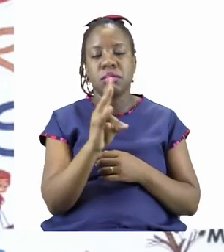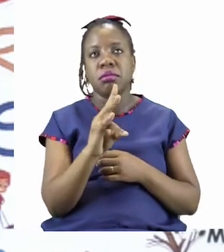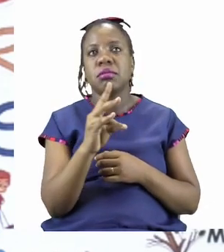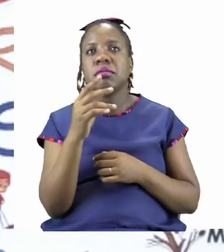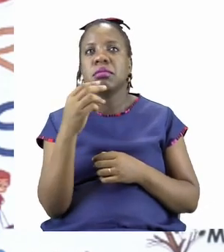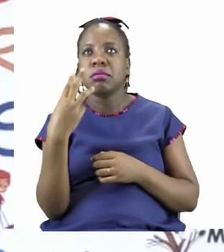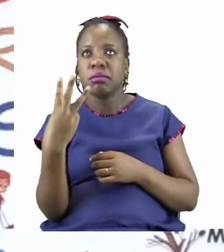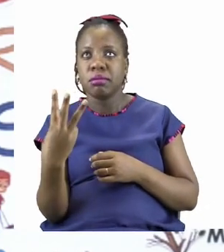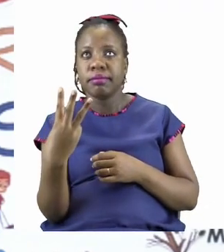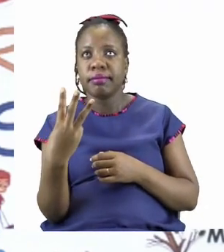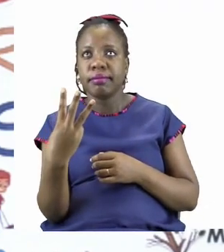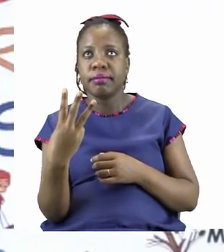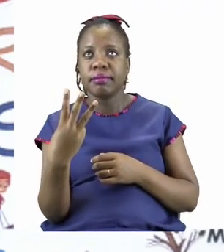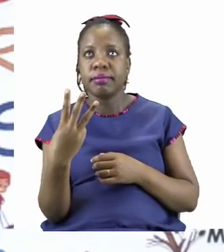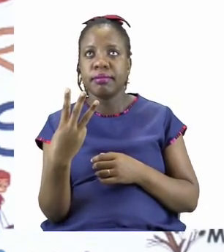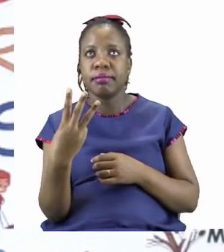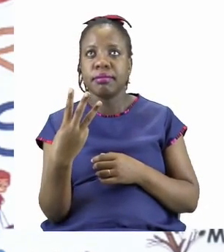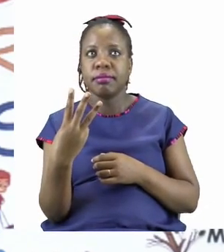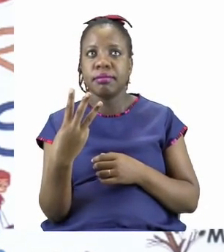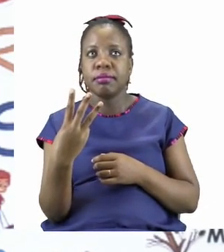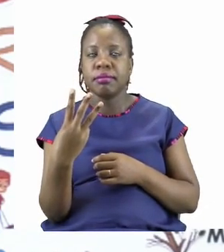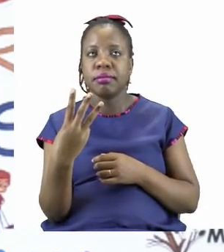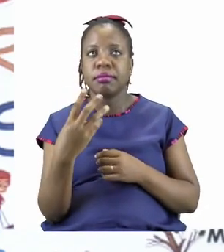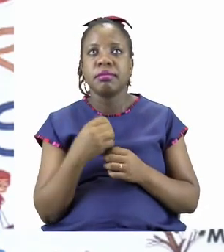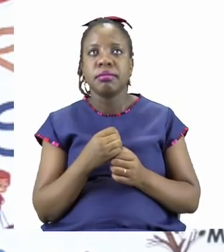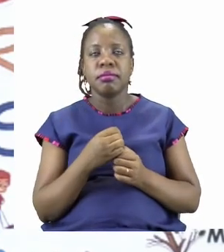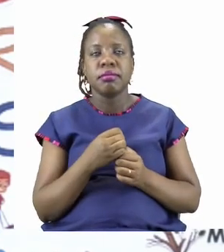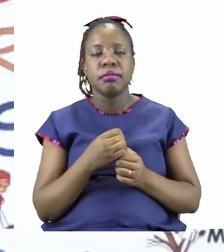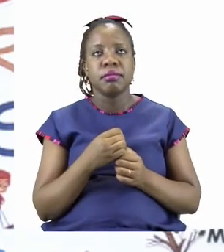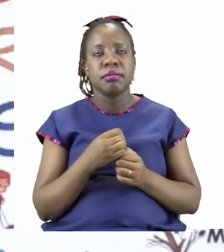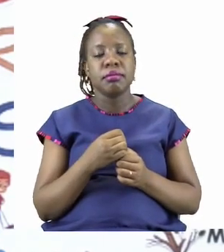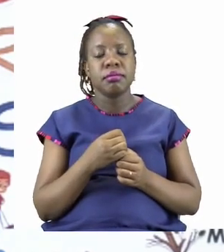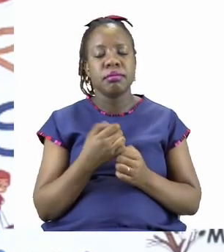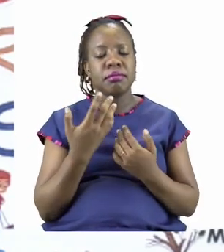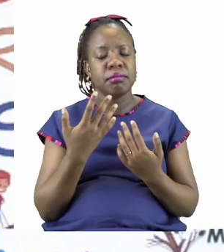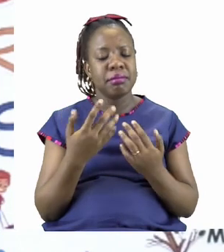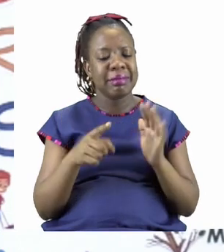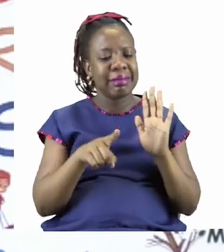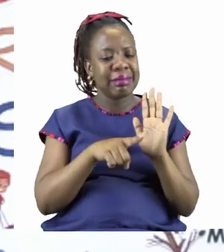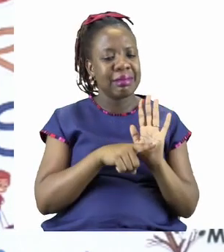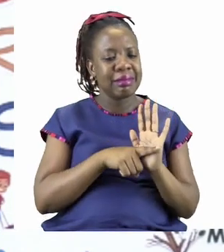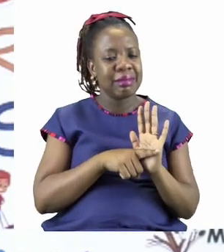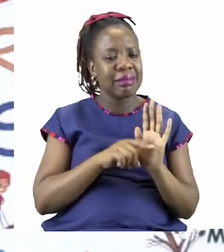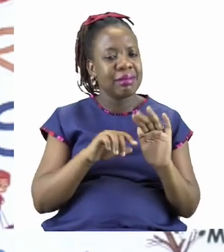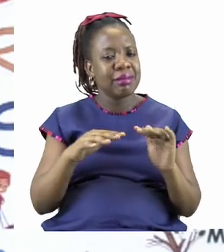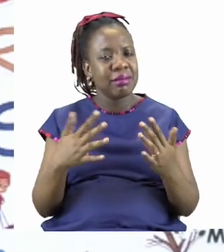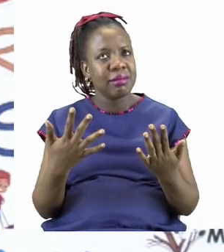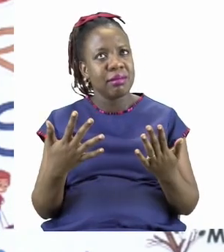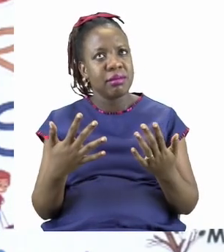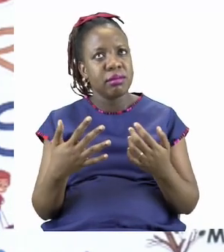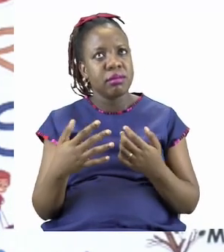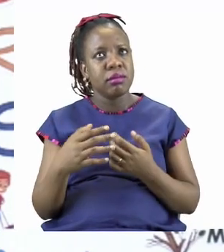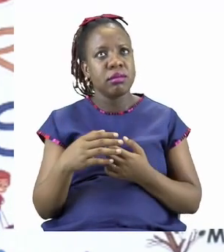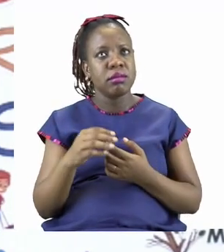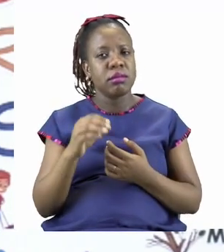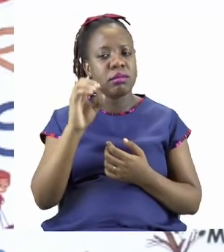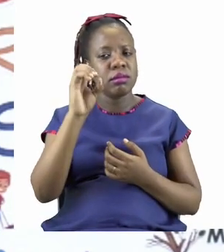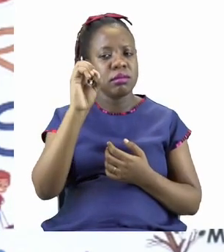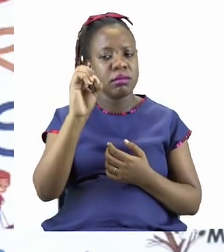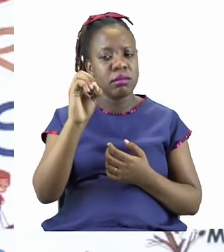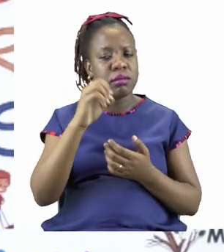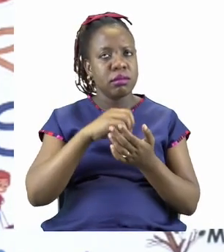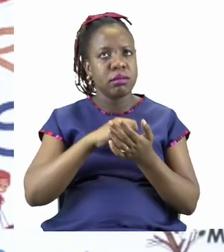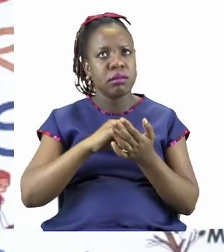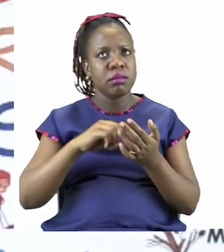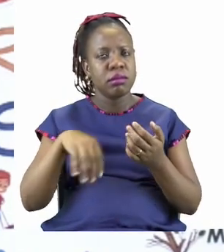173. Now let's see how we are going to do a minus sum. So we start 0 minus